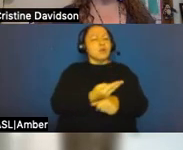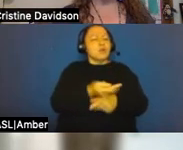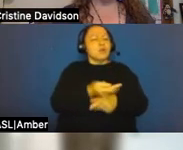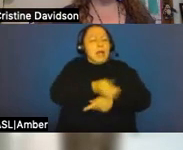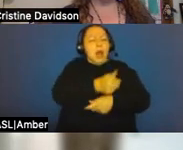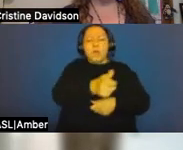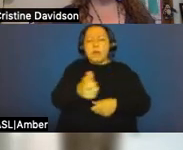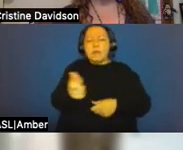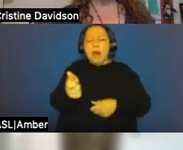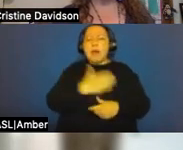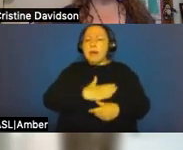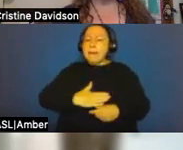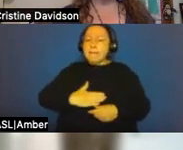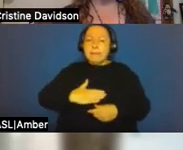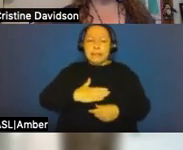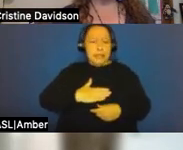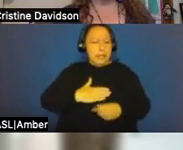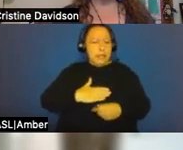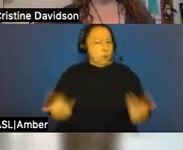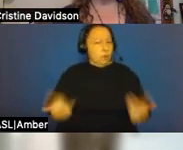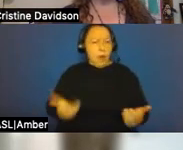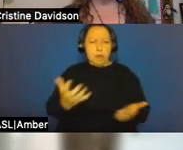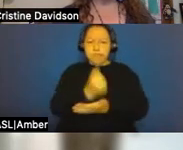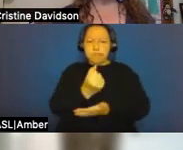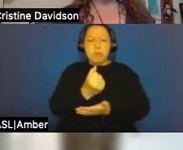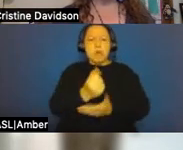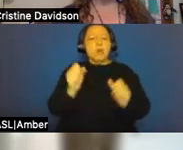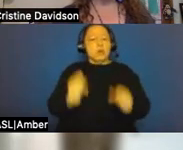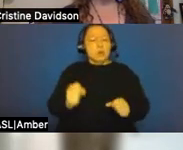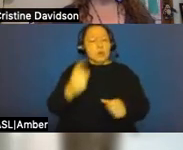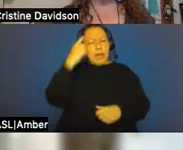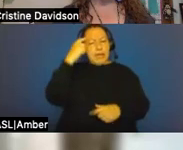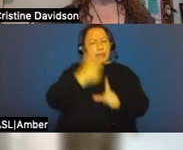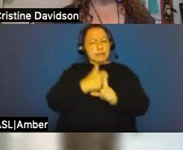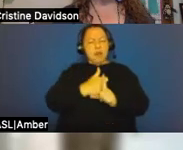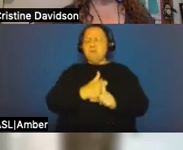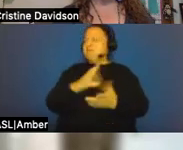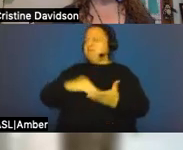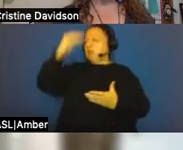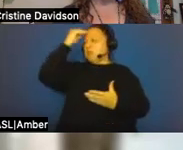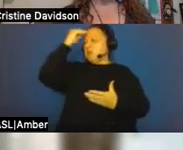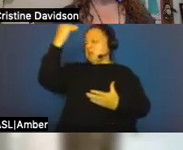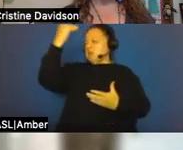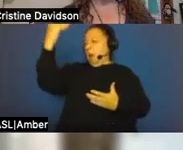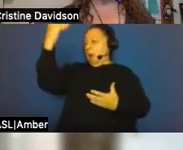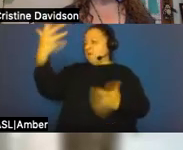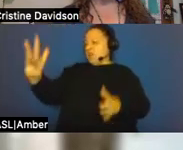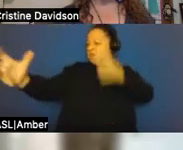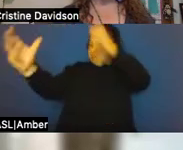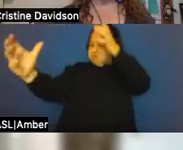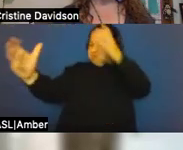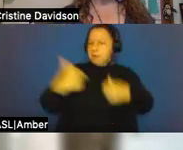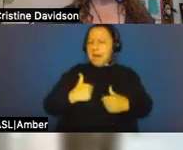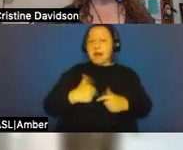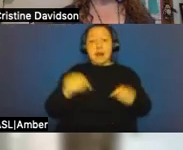yourself, please do that. You can think, well, I've learned all about this, but this amount of training is